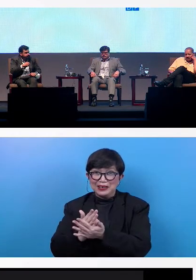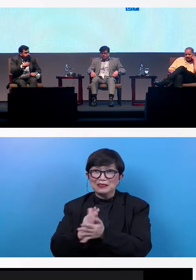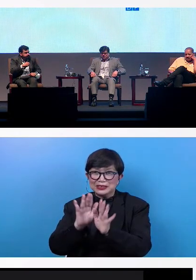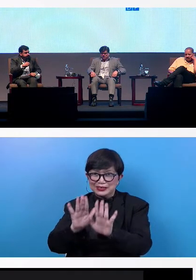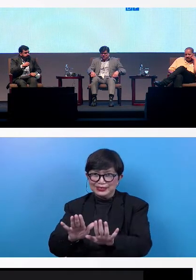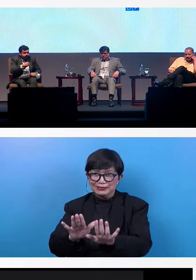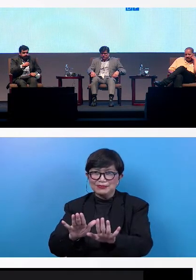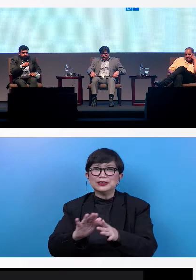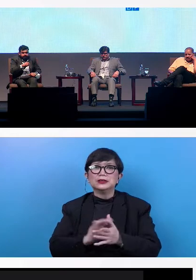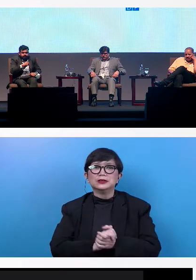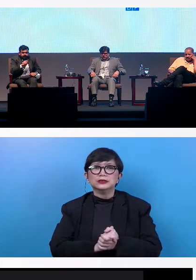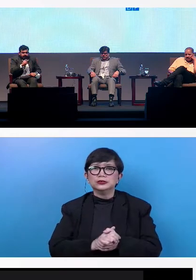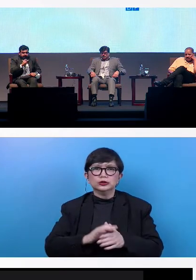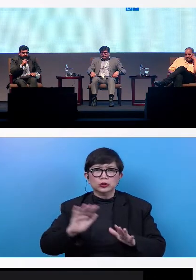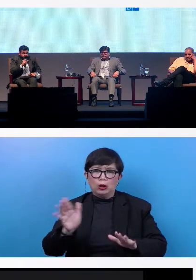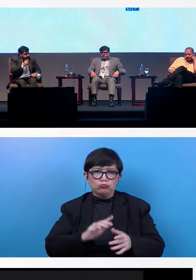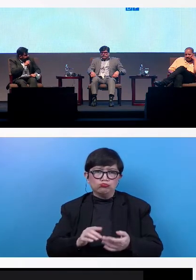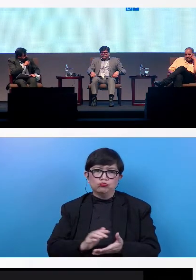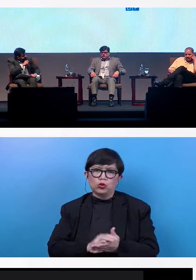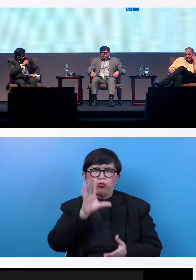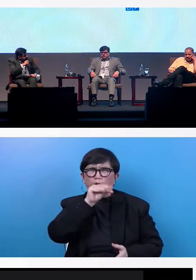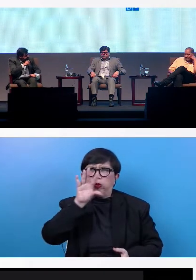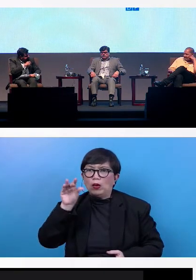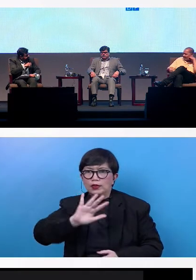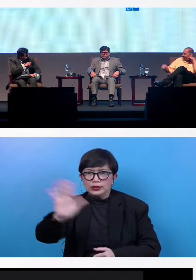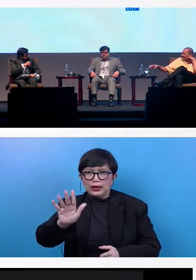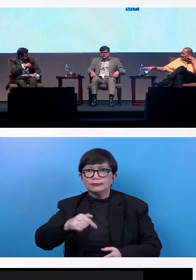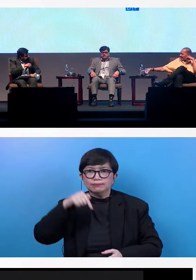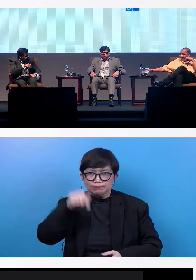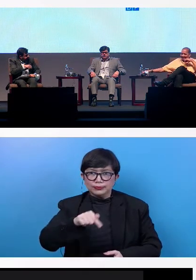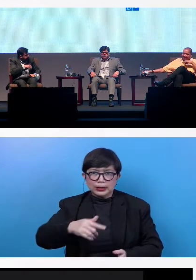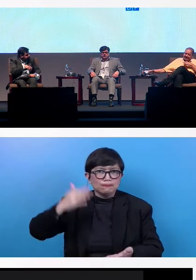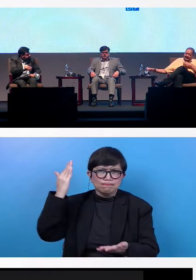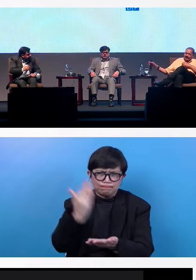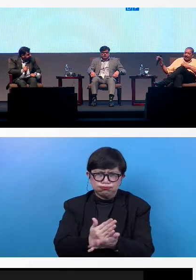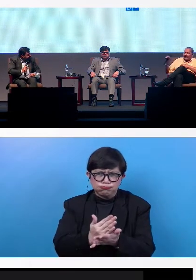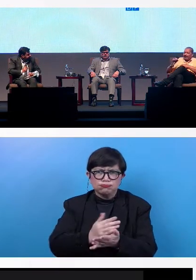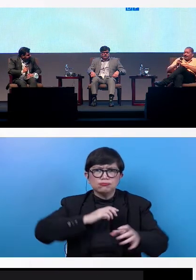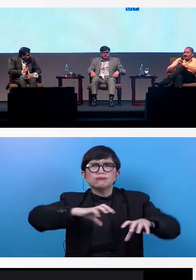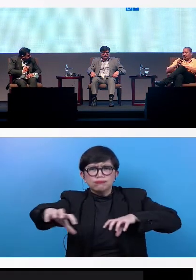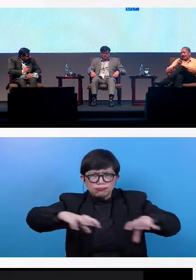time. Thank you, Sean. Vijay, I'll end with you.